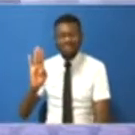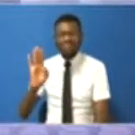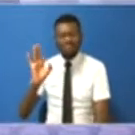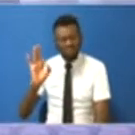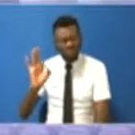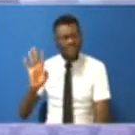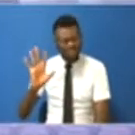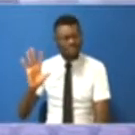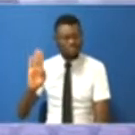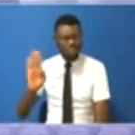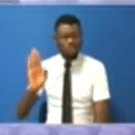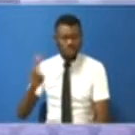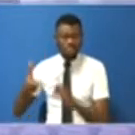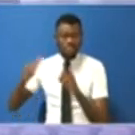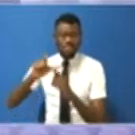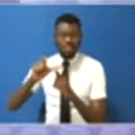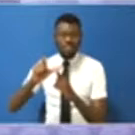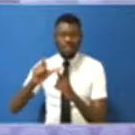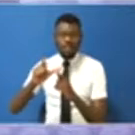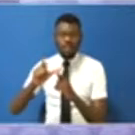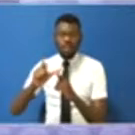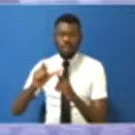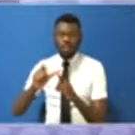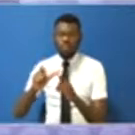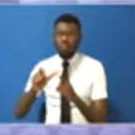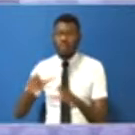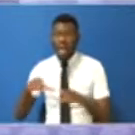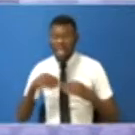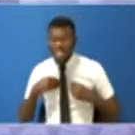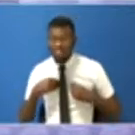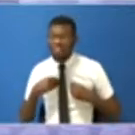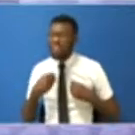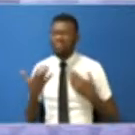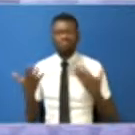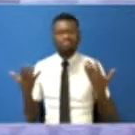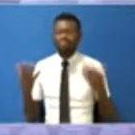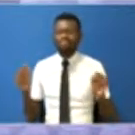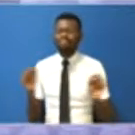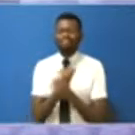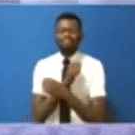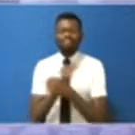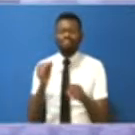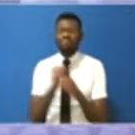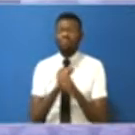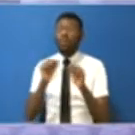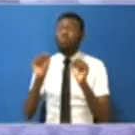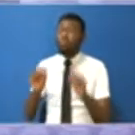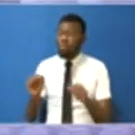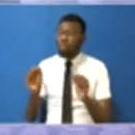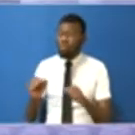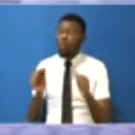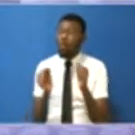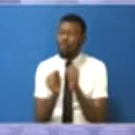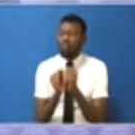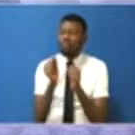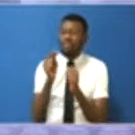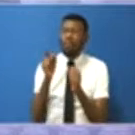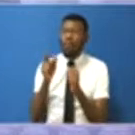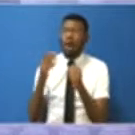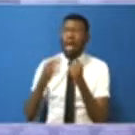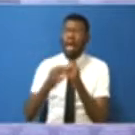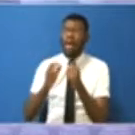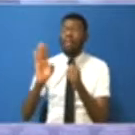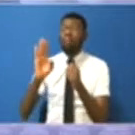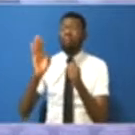for the people of nairobi it was just to fall for the empty slogan nairobi would still be at 16 actually 15.8 billion